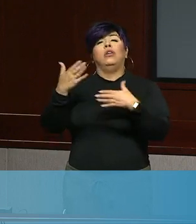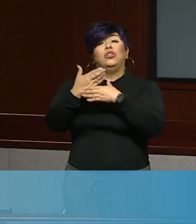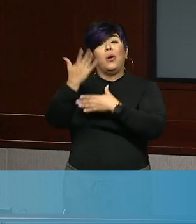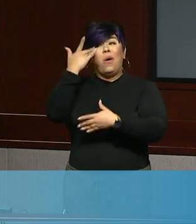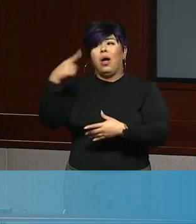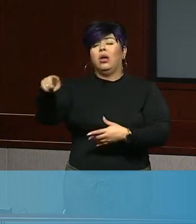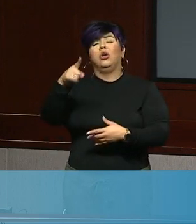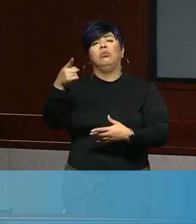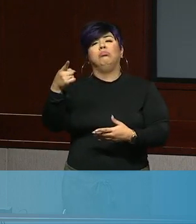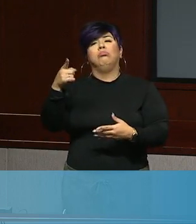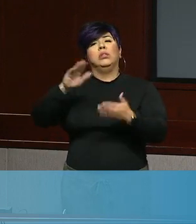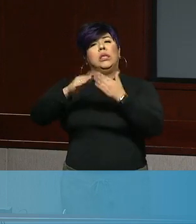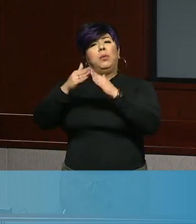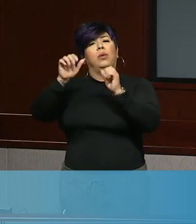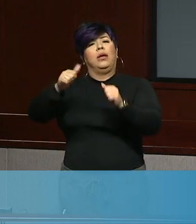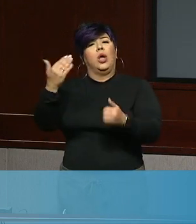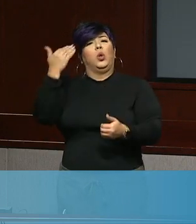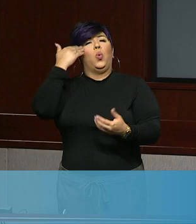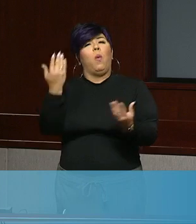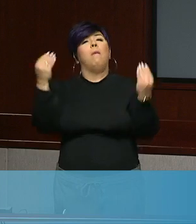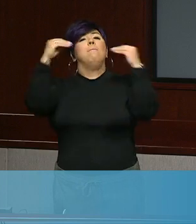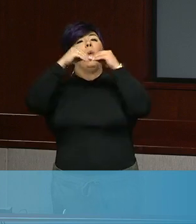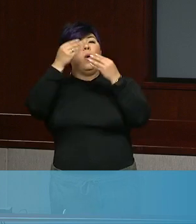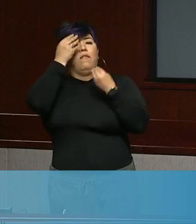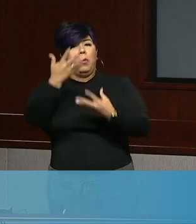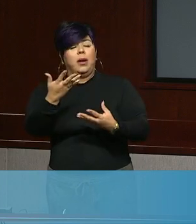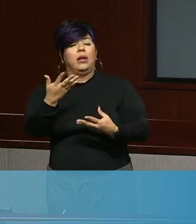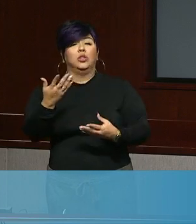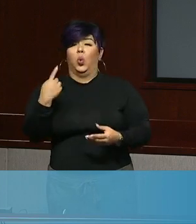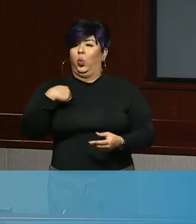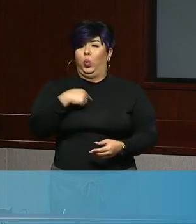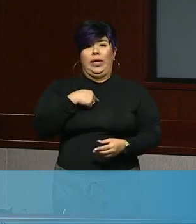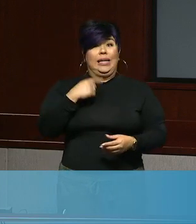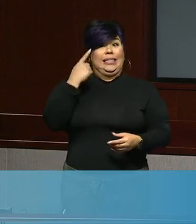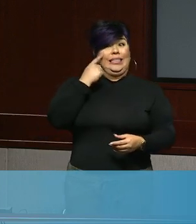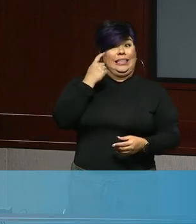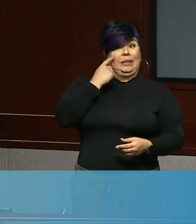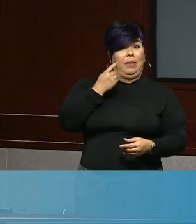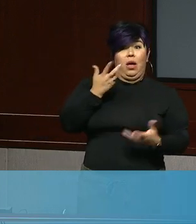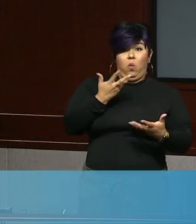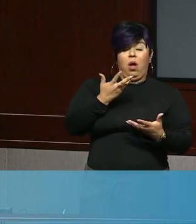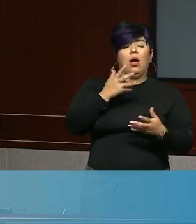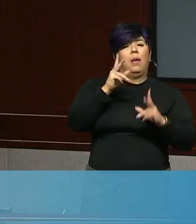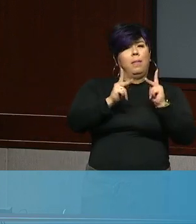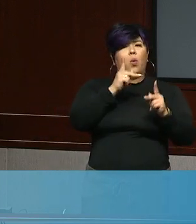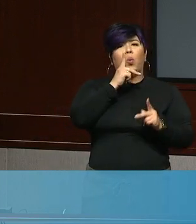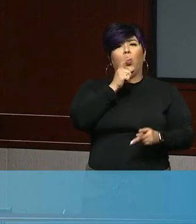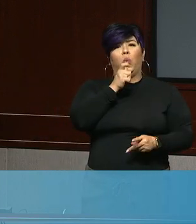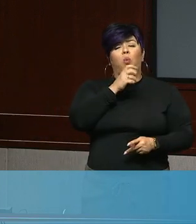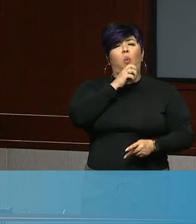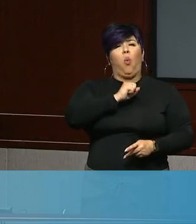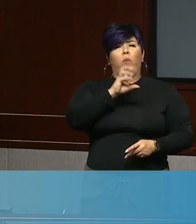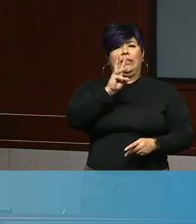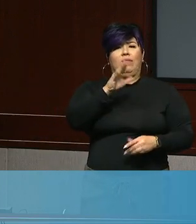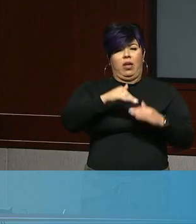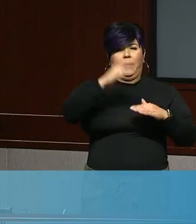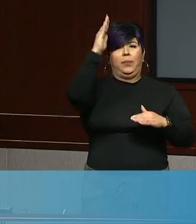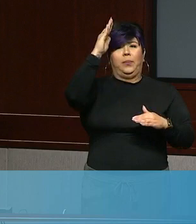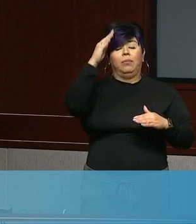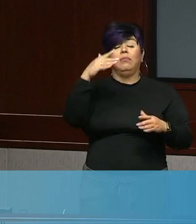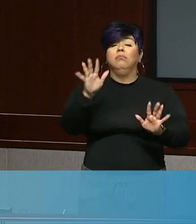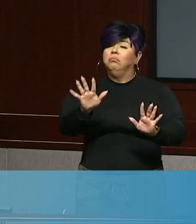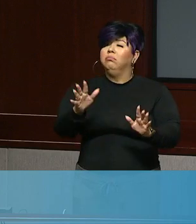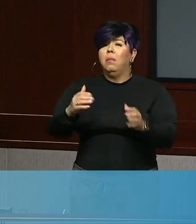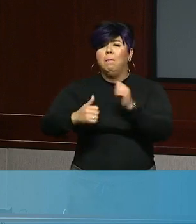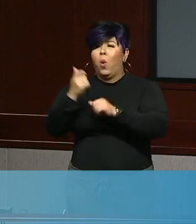to let people know, that just as expected, we see a lot of deaths in people over the age of 65. However, we still see deaths in